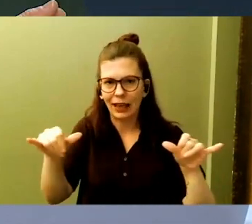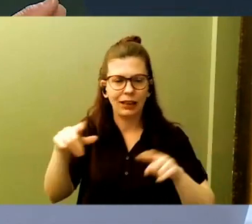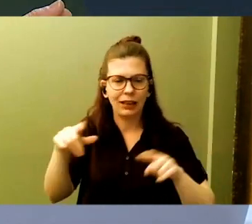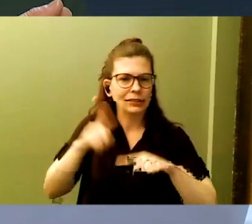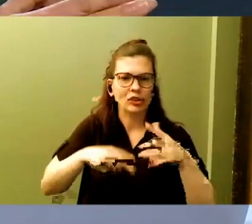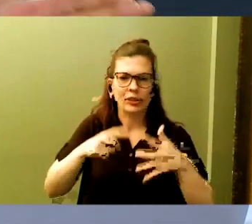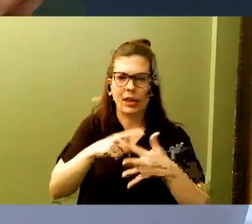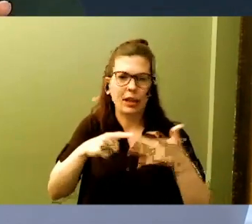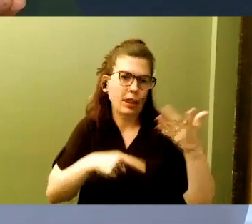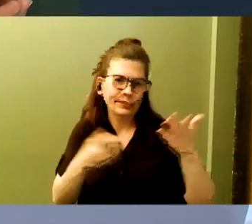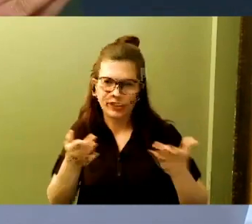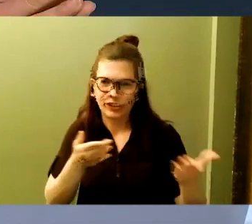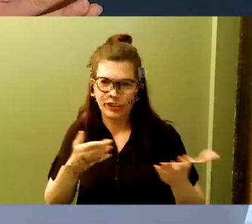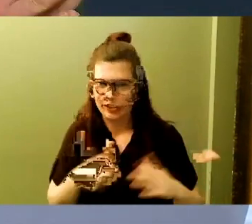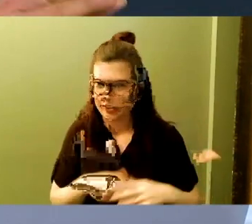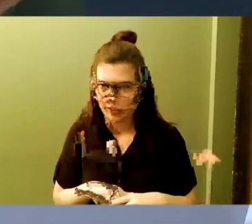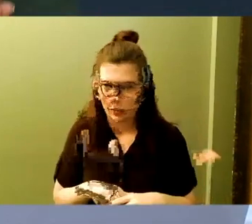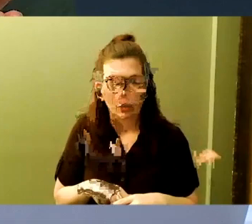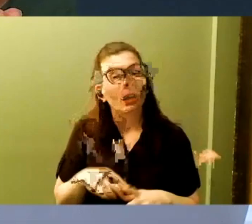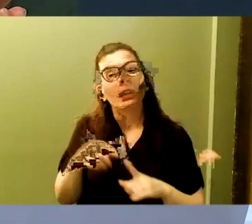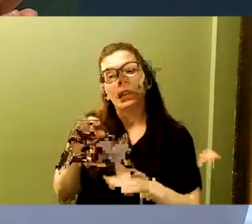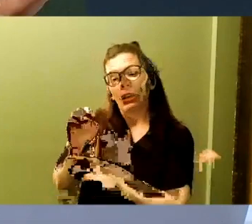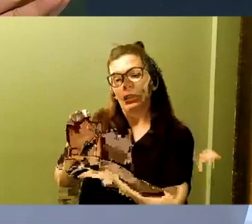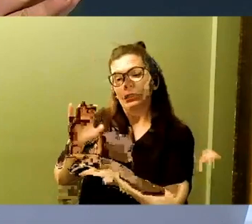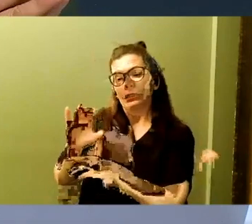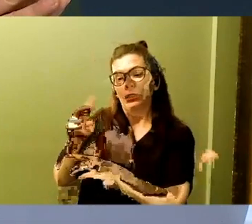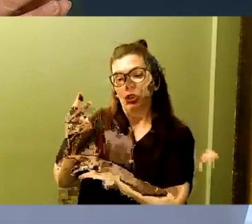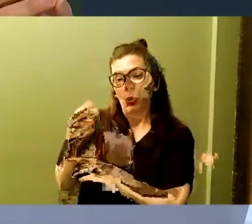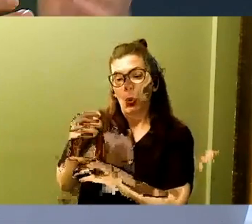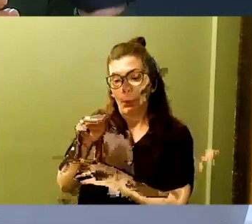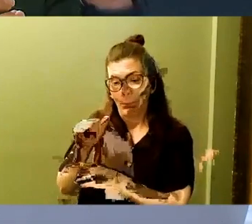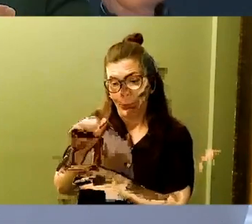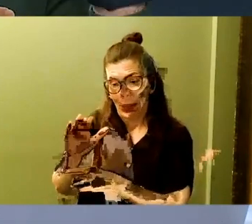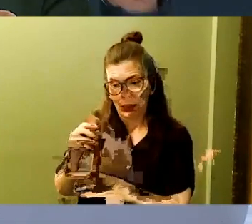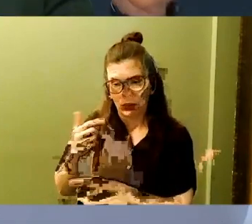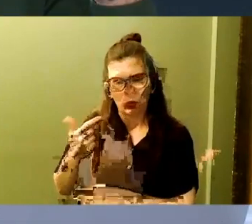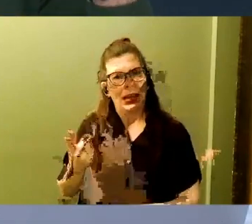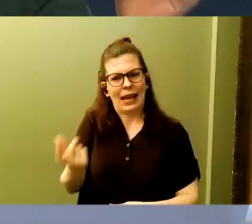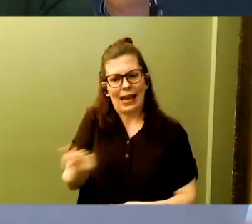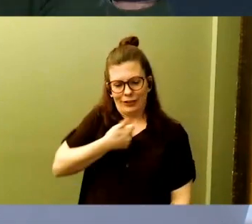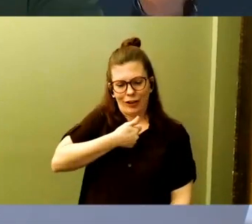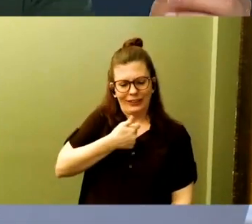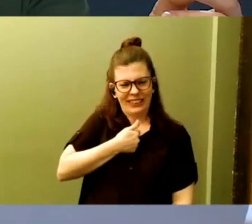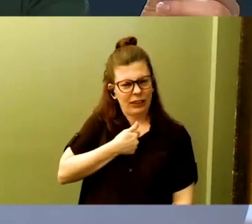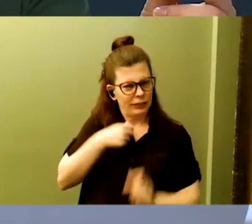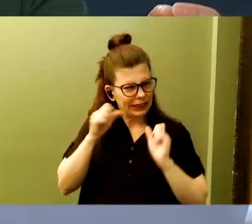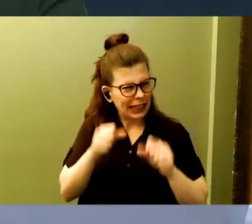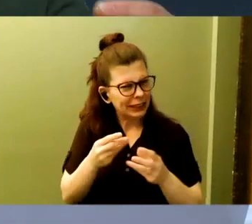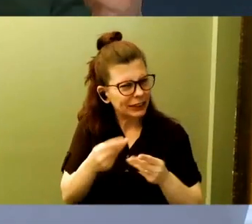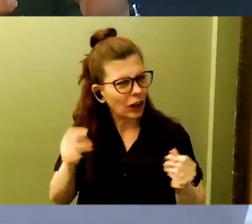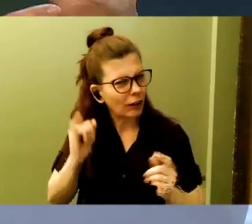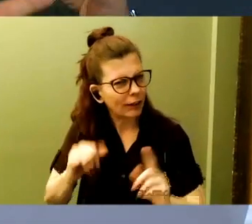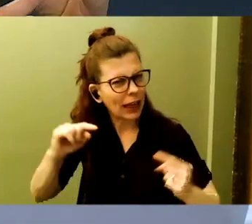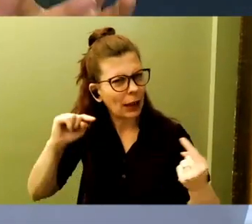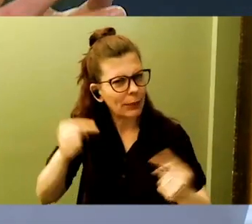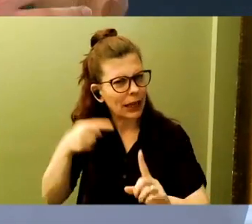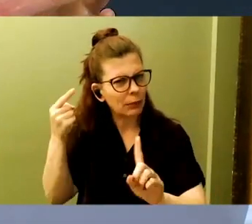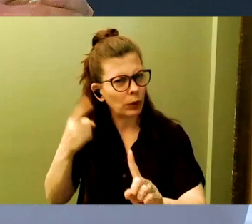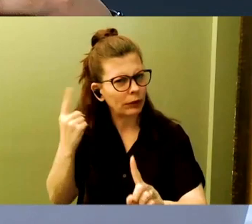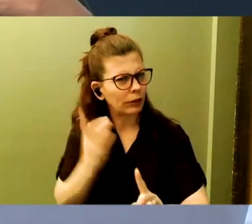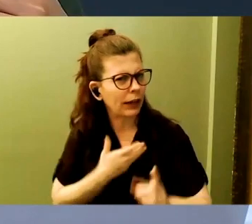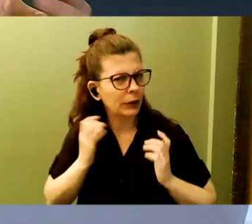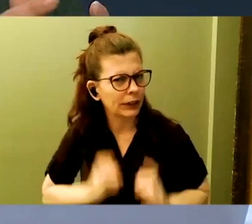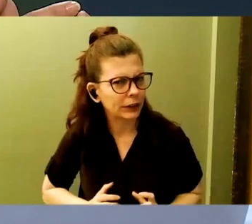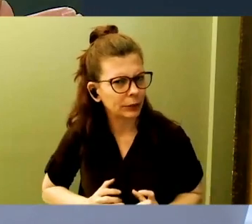services. So with EC2 Mac, the question we asked ourselves is, can we solve that pain point for our customers? Can we bring